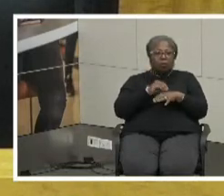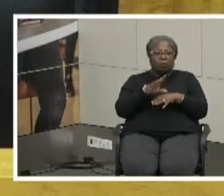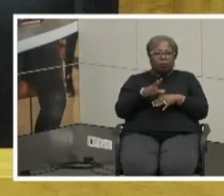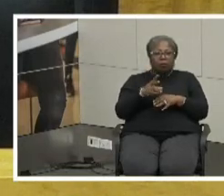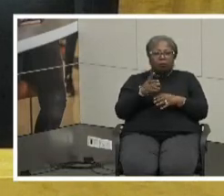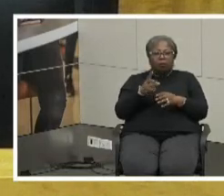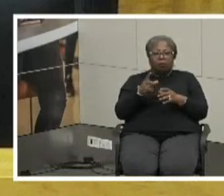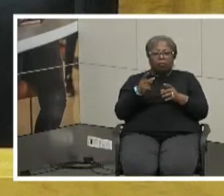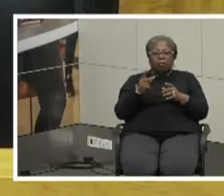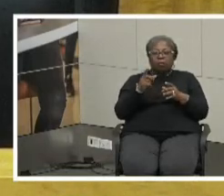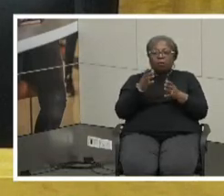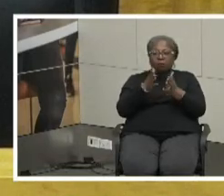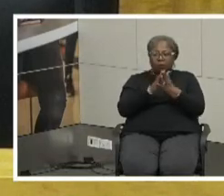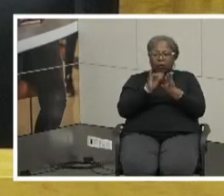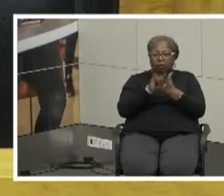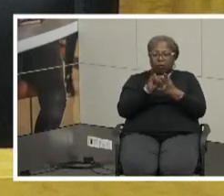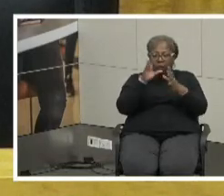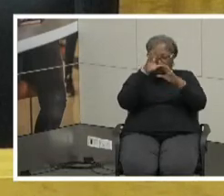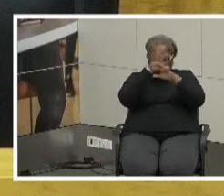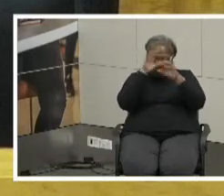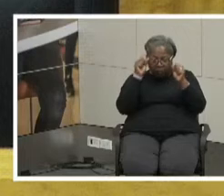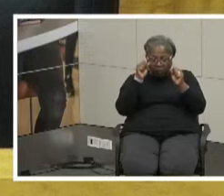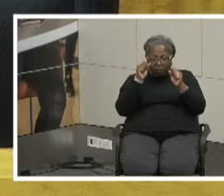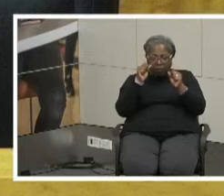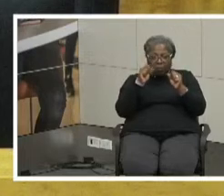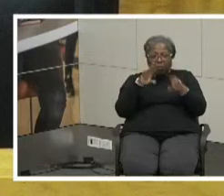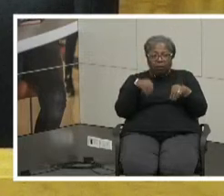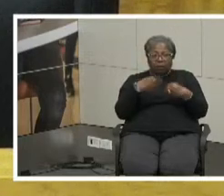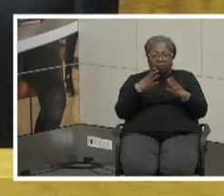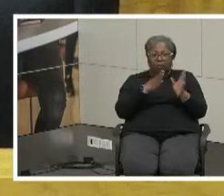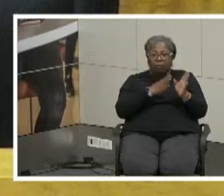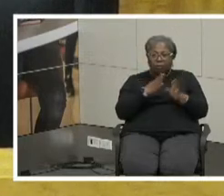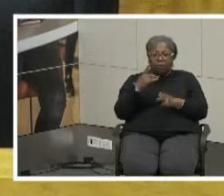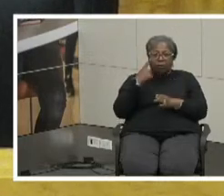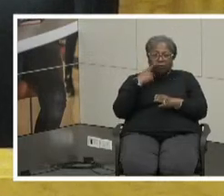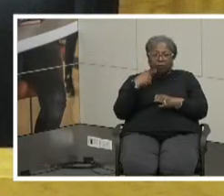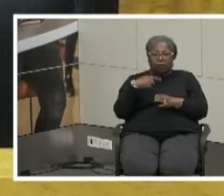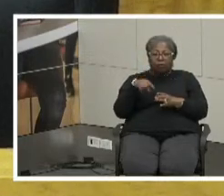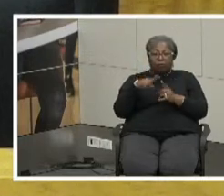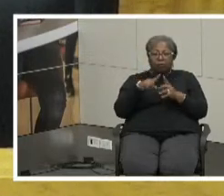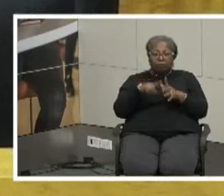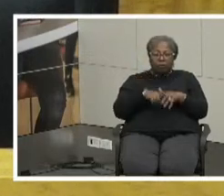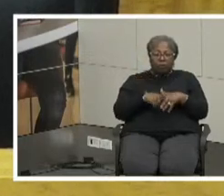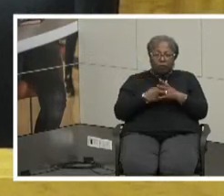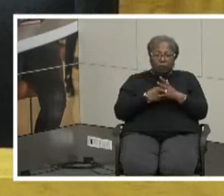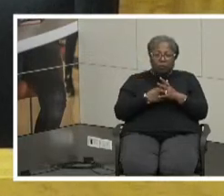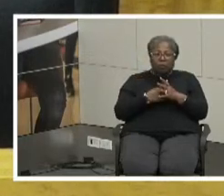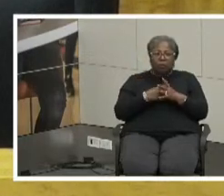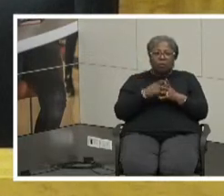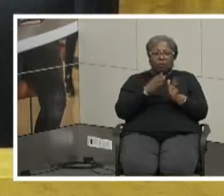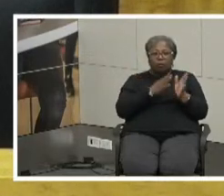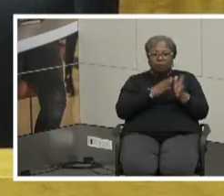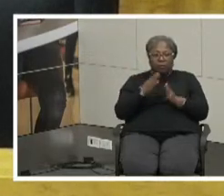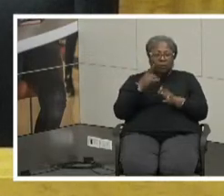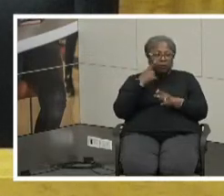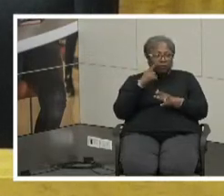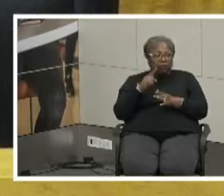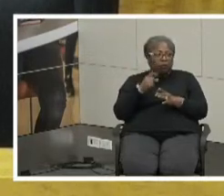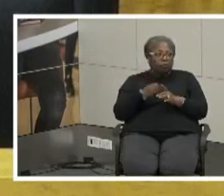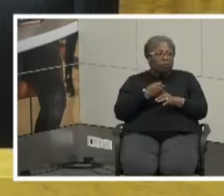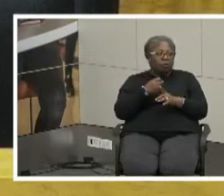immediately and request that the superintendent provide a plan for the imple implementation of the plan for the